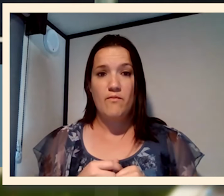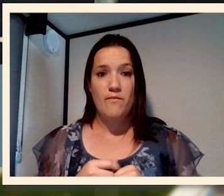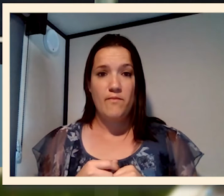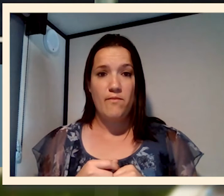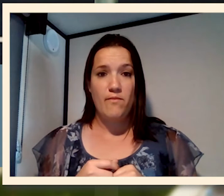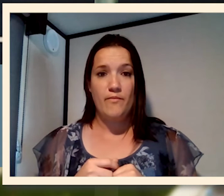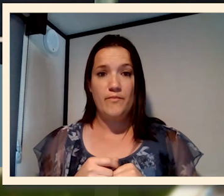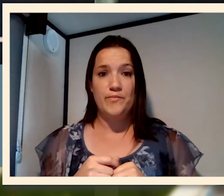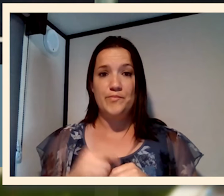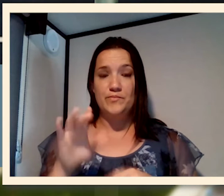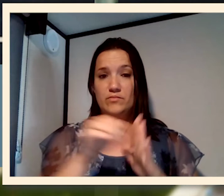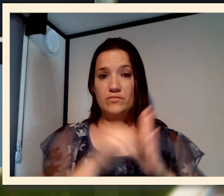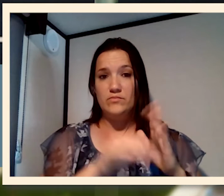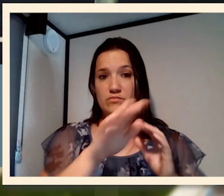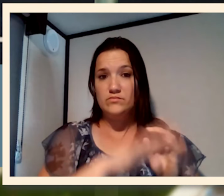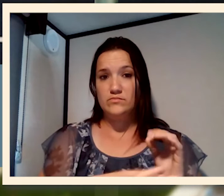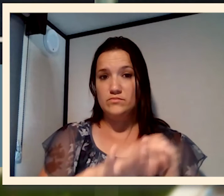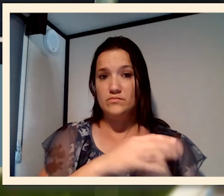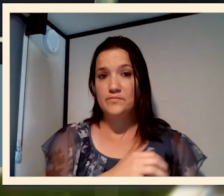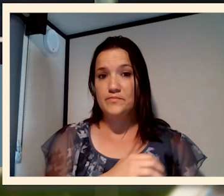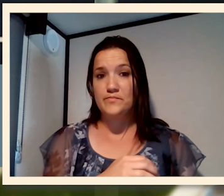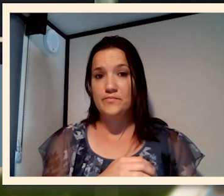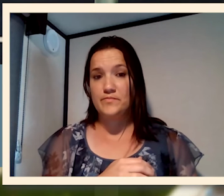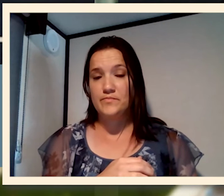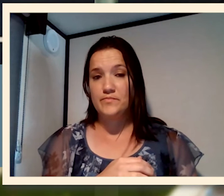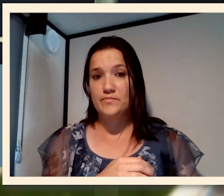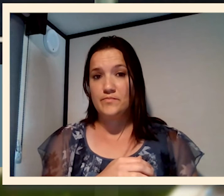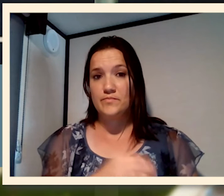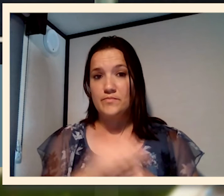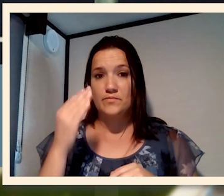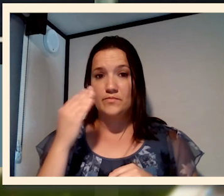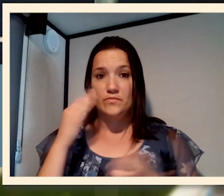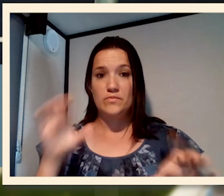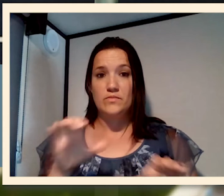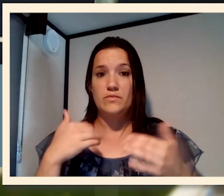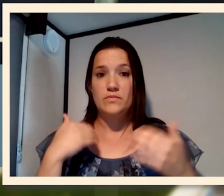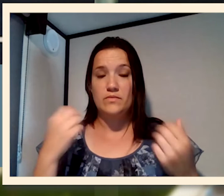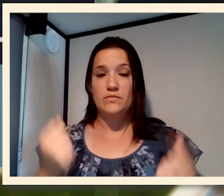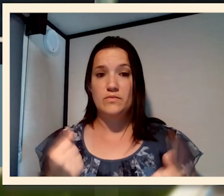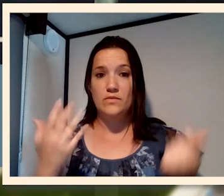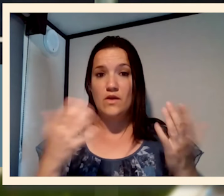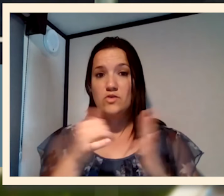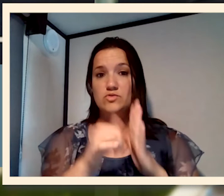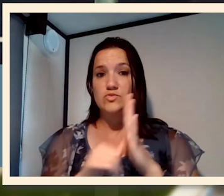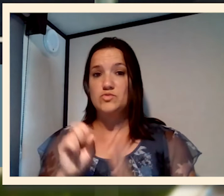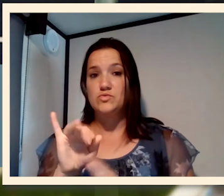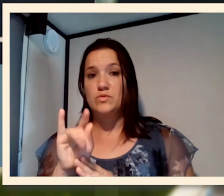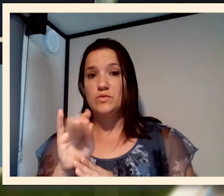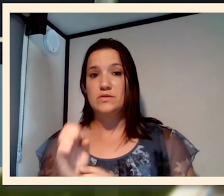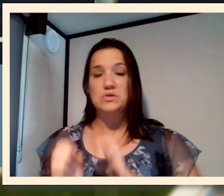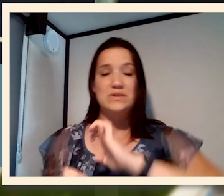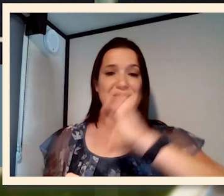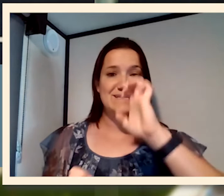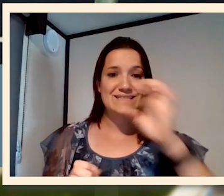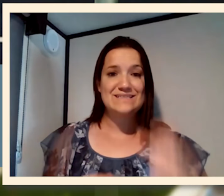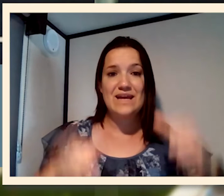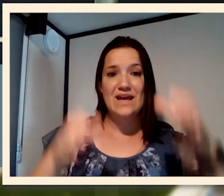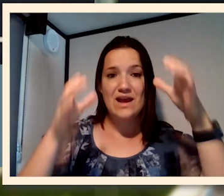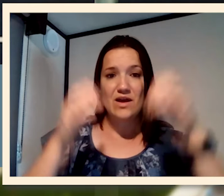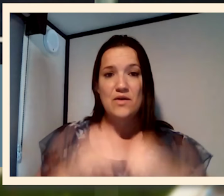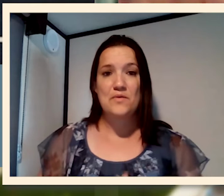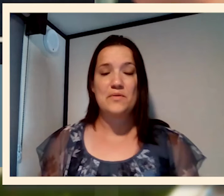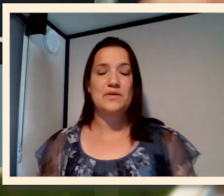holds up that we can't use, you know, those surgical suites and that PACU, even though we do have a lot of surgical